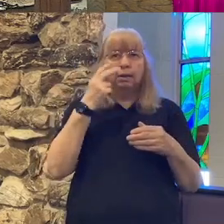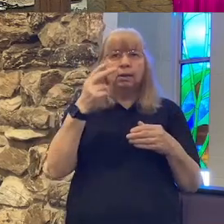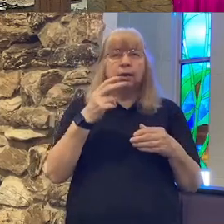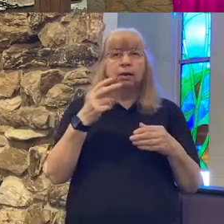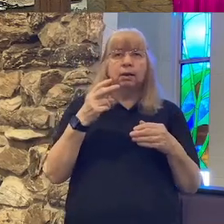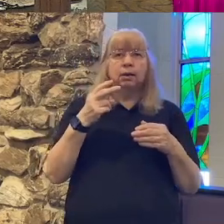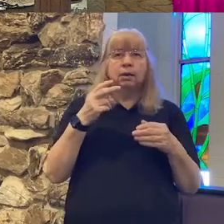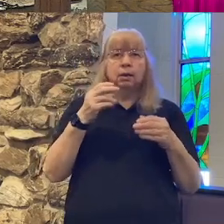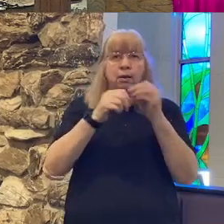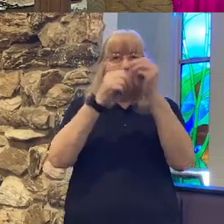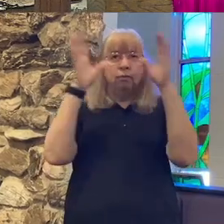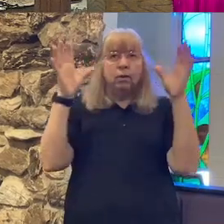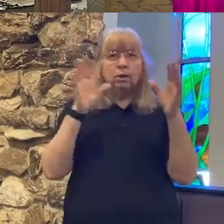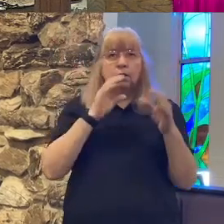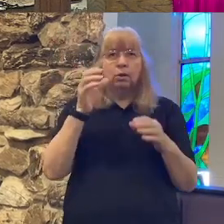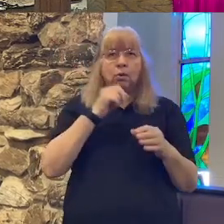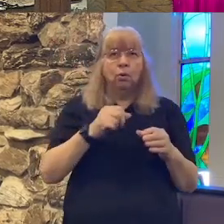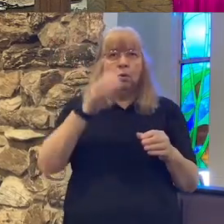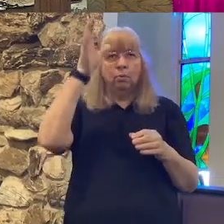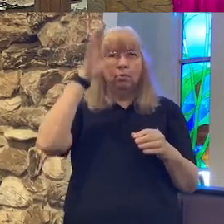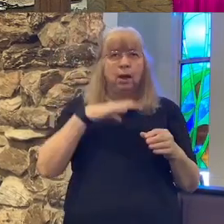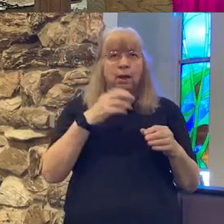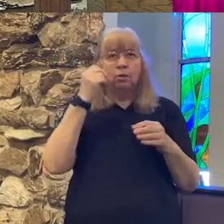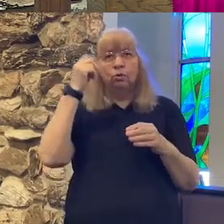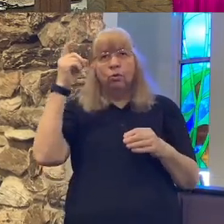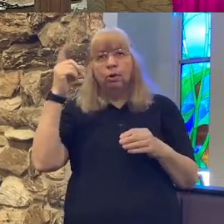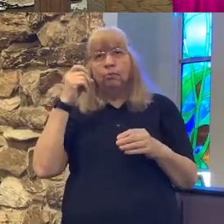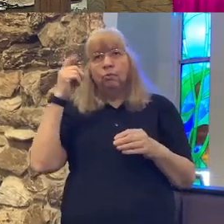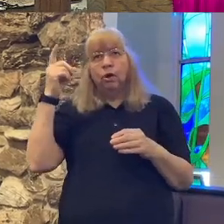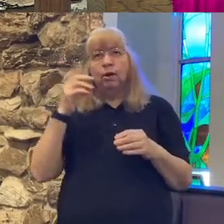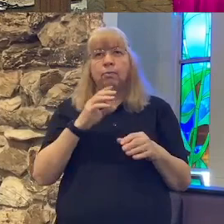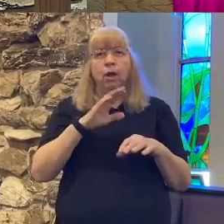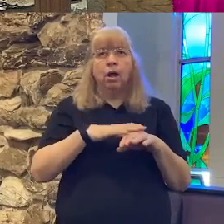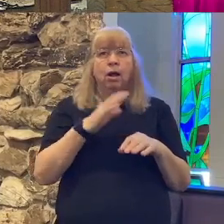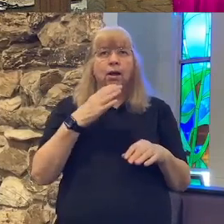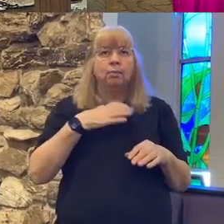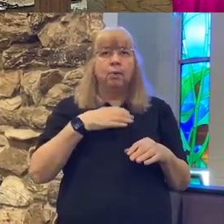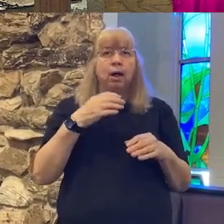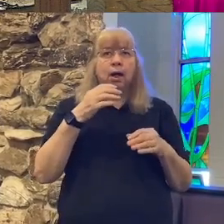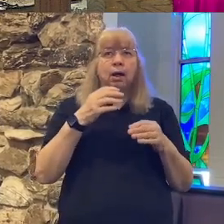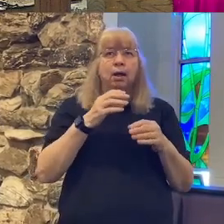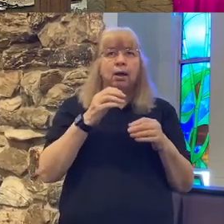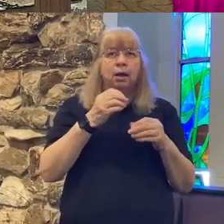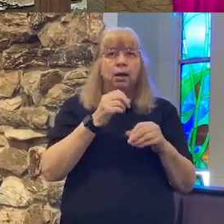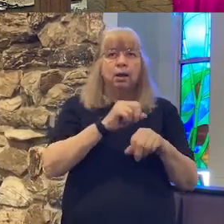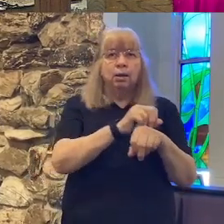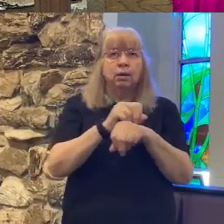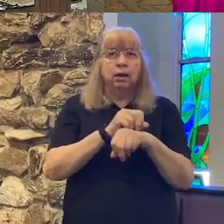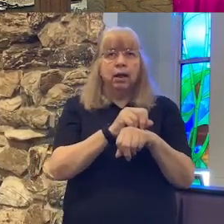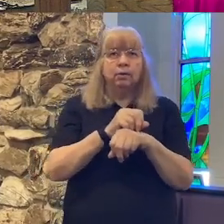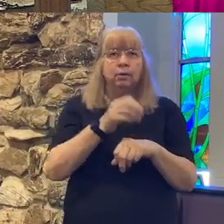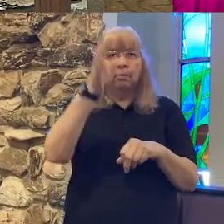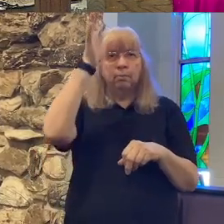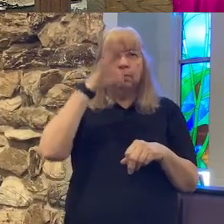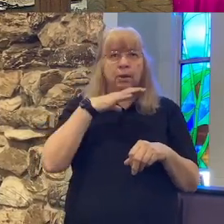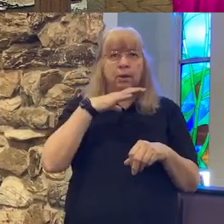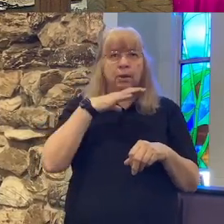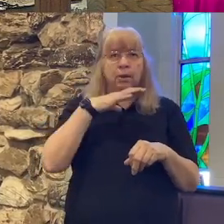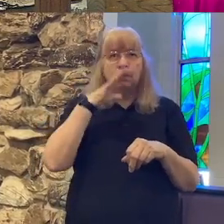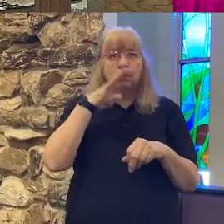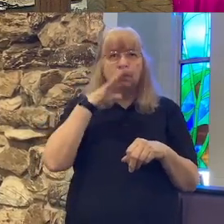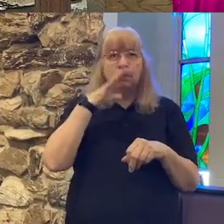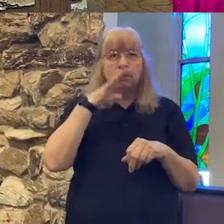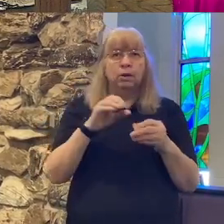and old men shall dream dreams. Even upon my slaves, both men and women, those days, I will pour out my spirit, and they